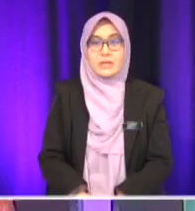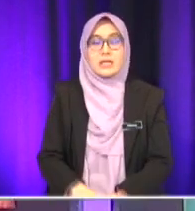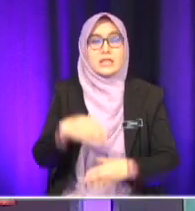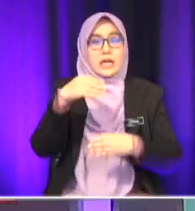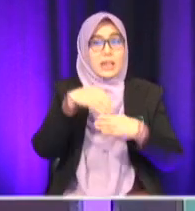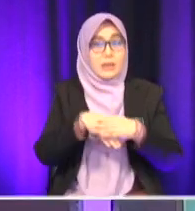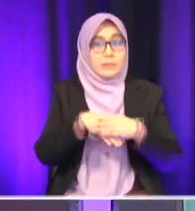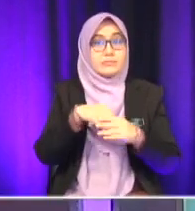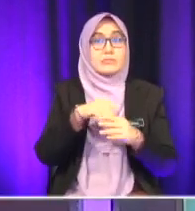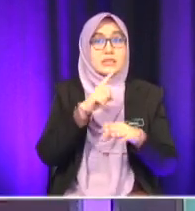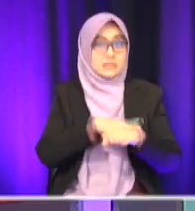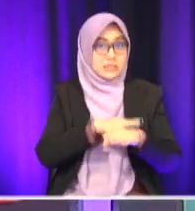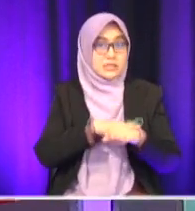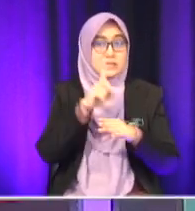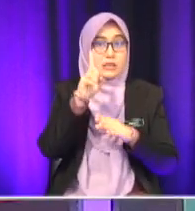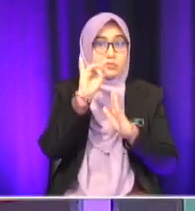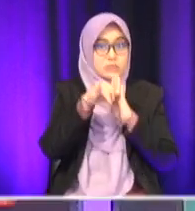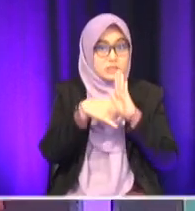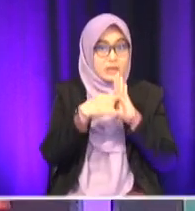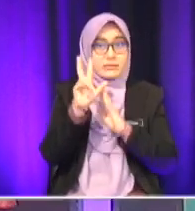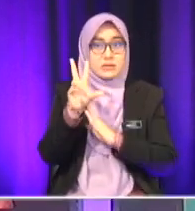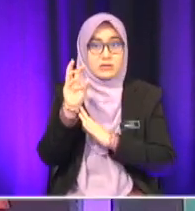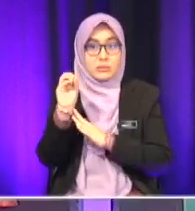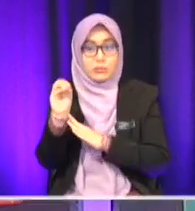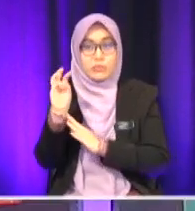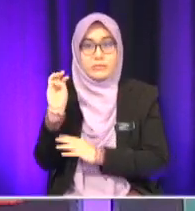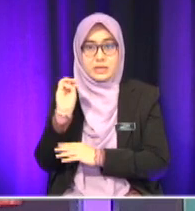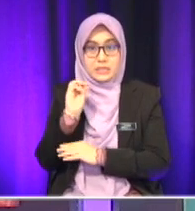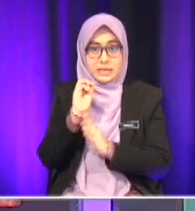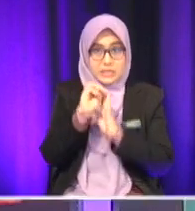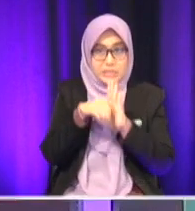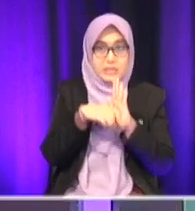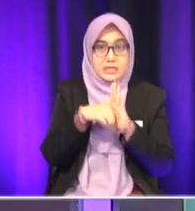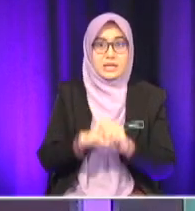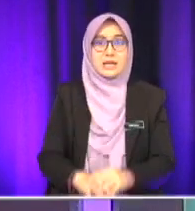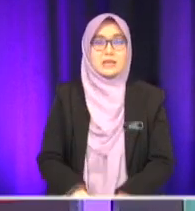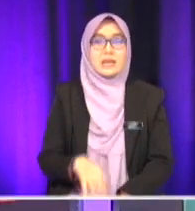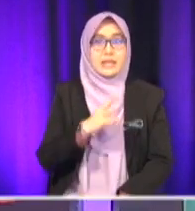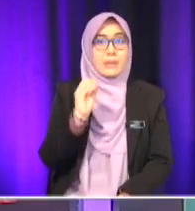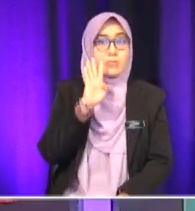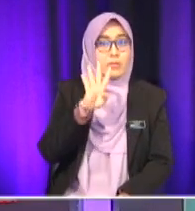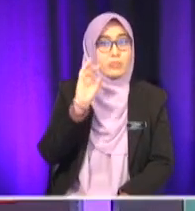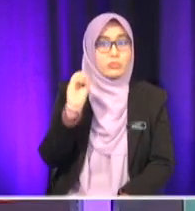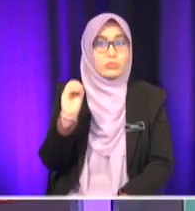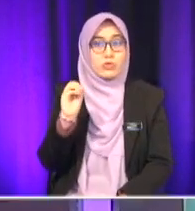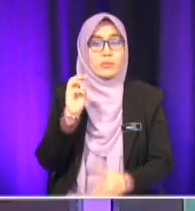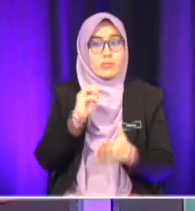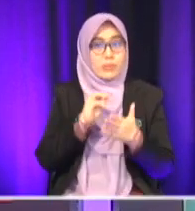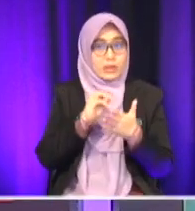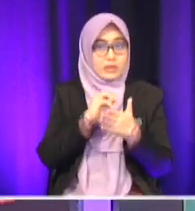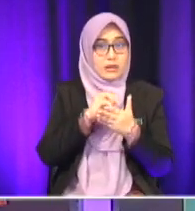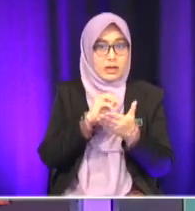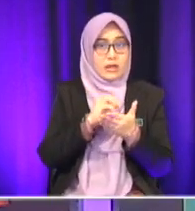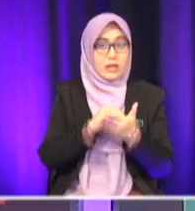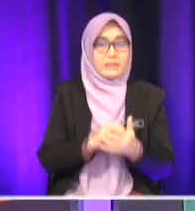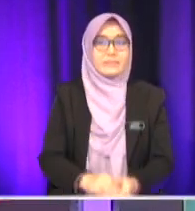and 30 minutes. Okay, 40 marks. So I'm going to share with all of you part